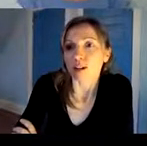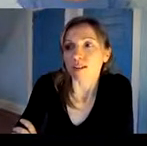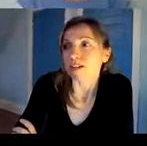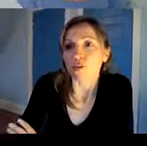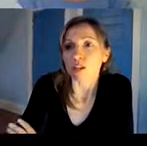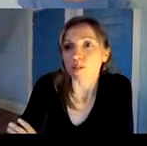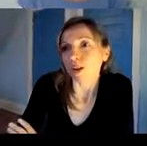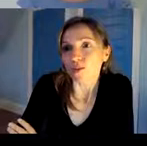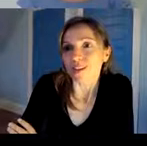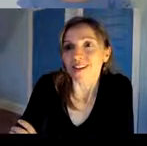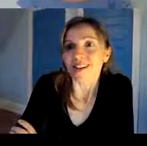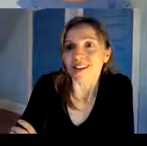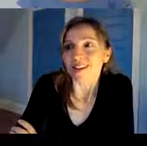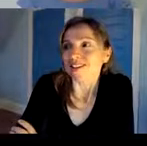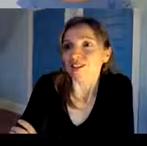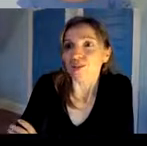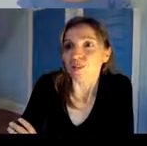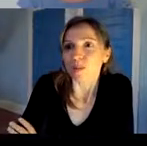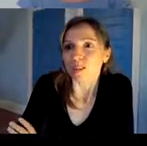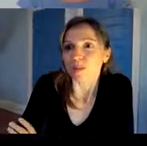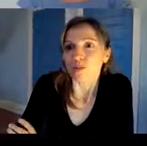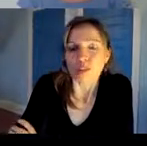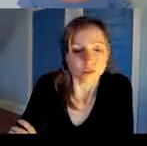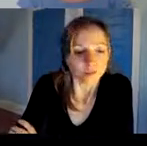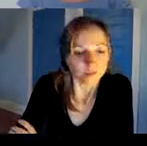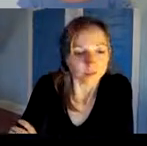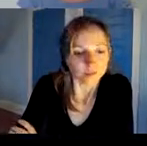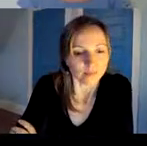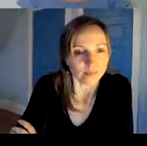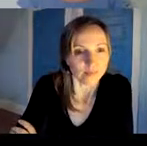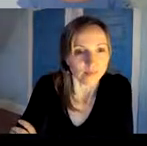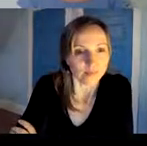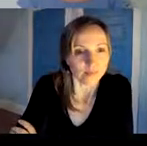early on. It's green, bright green, as the snow disappears here in Toronto.